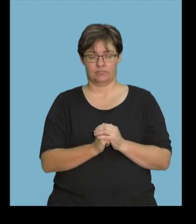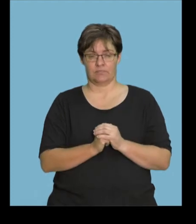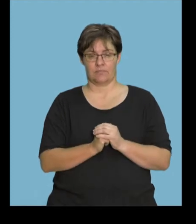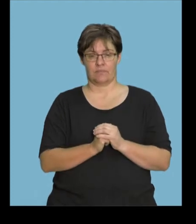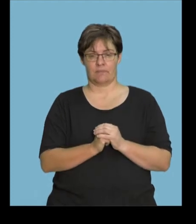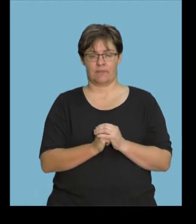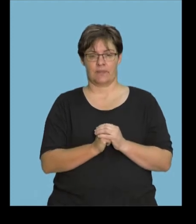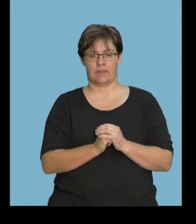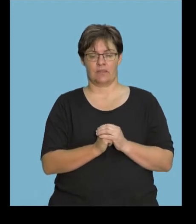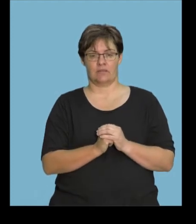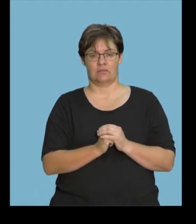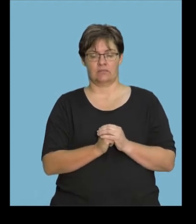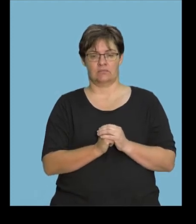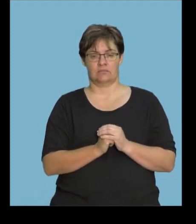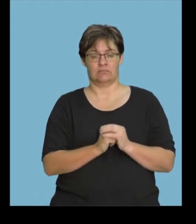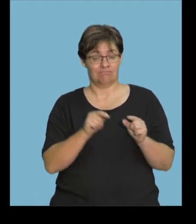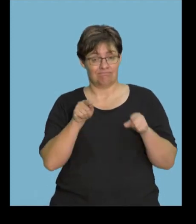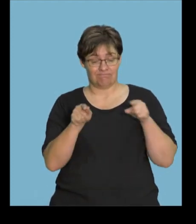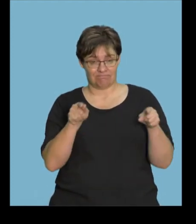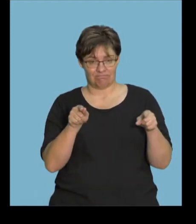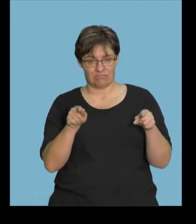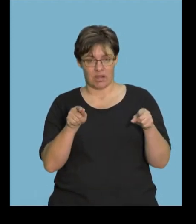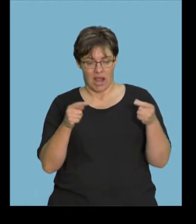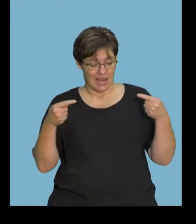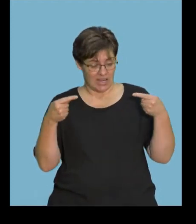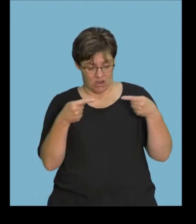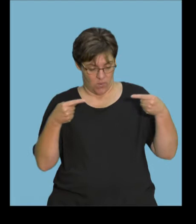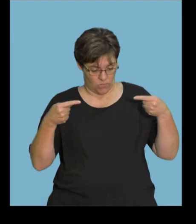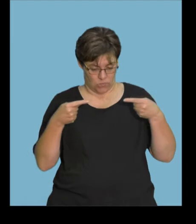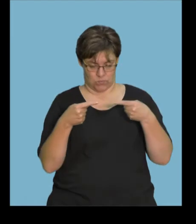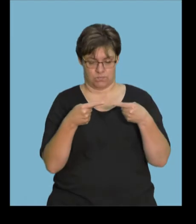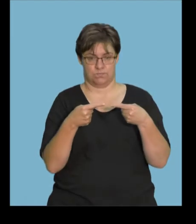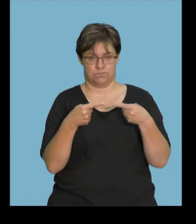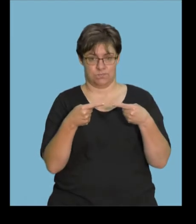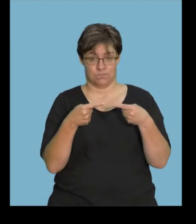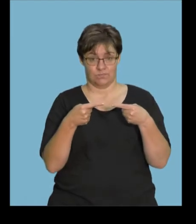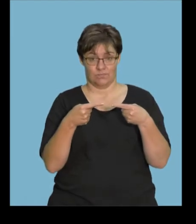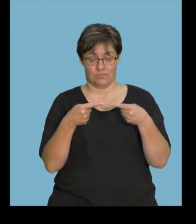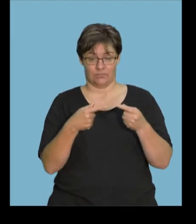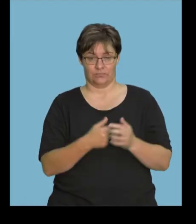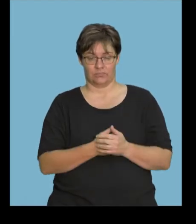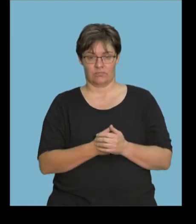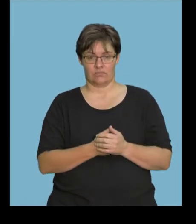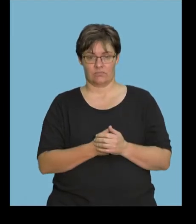attraction, right? So these two are actually pulling towards each other, okay?